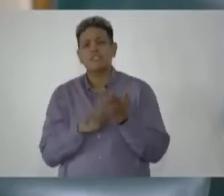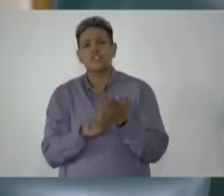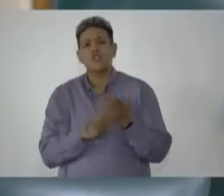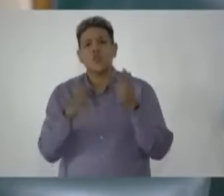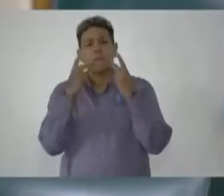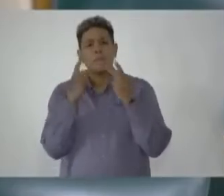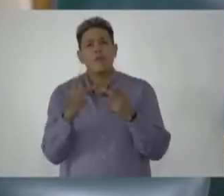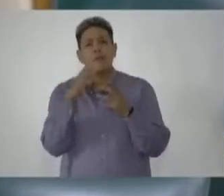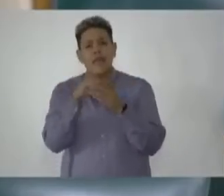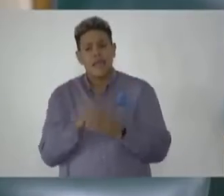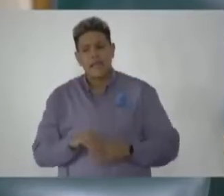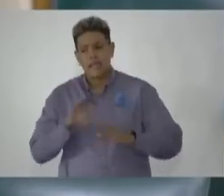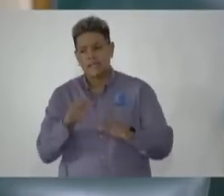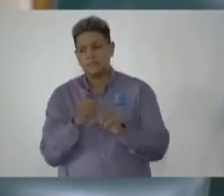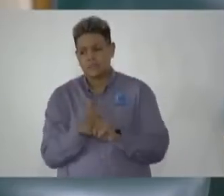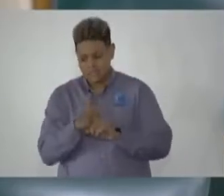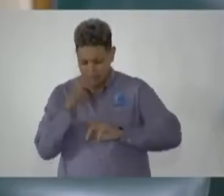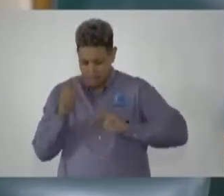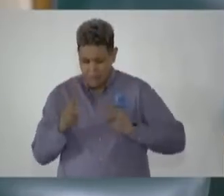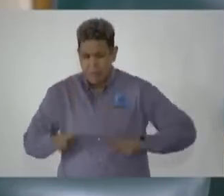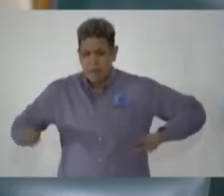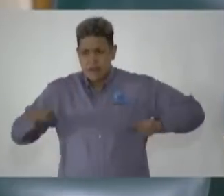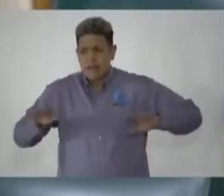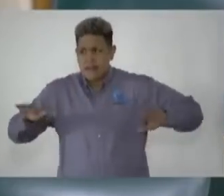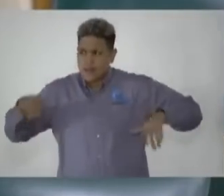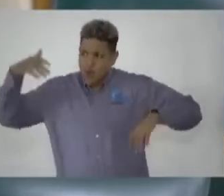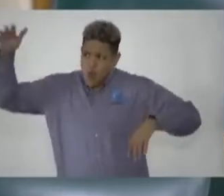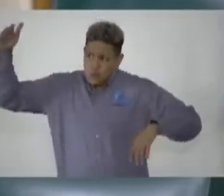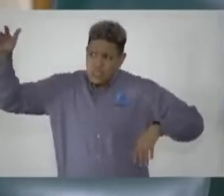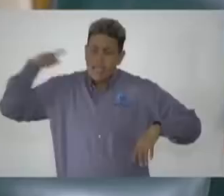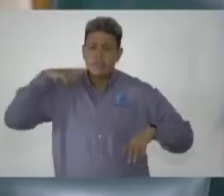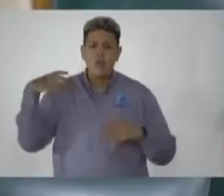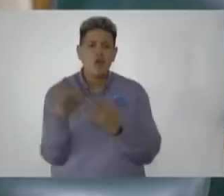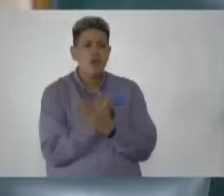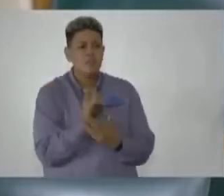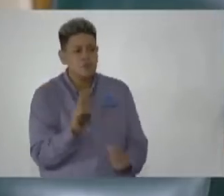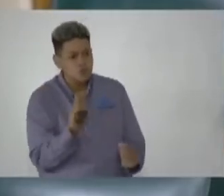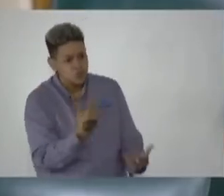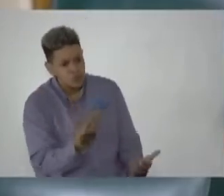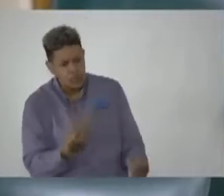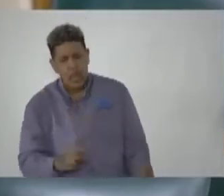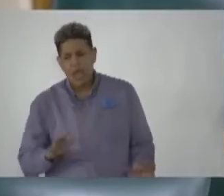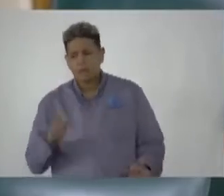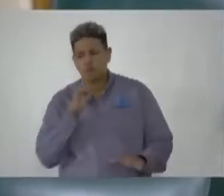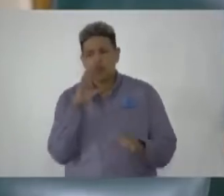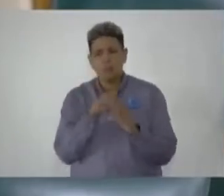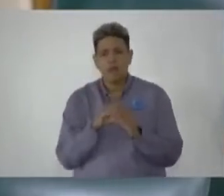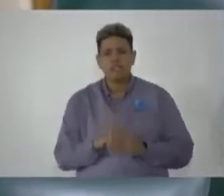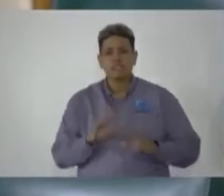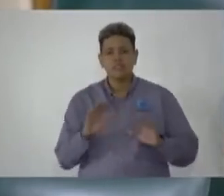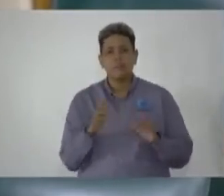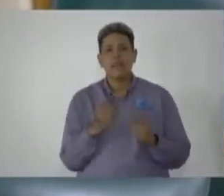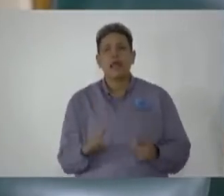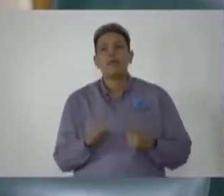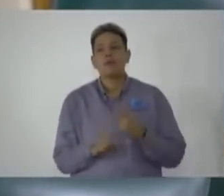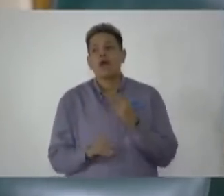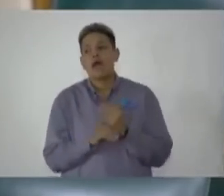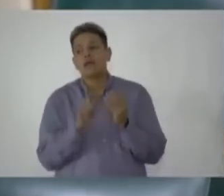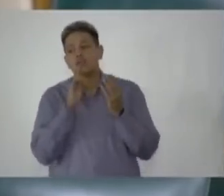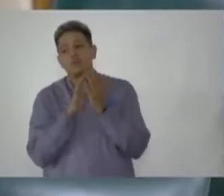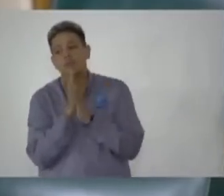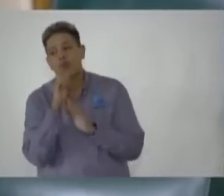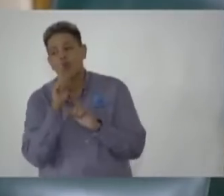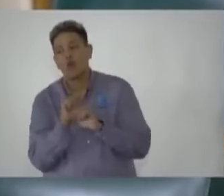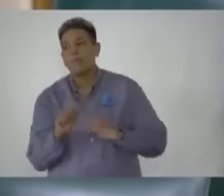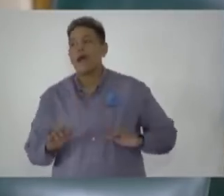public engagement, getting those on the outside the opportunity to participate and to become